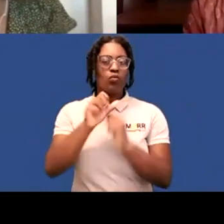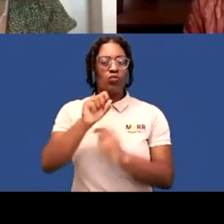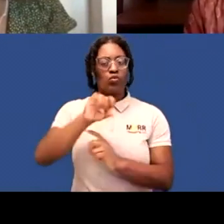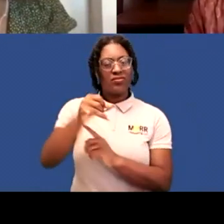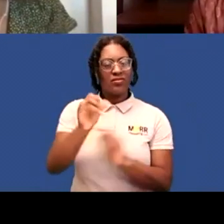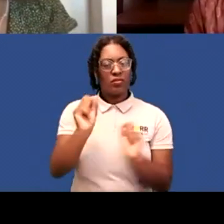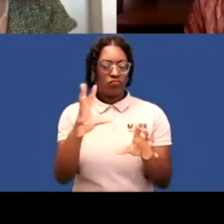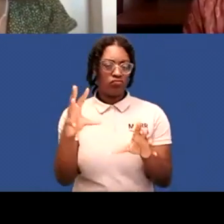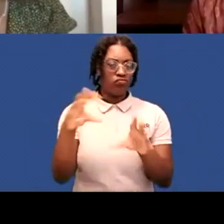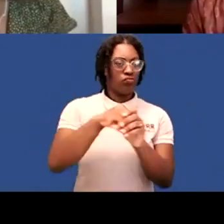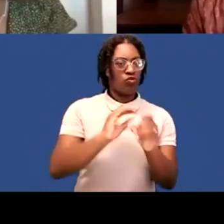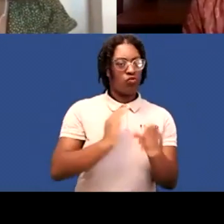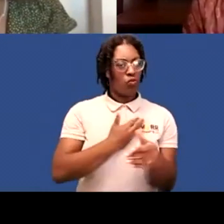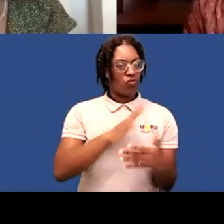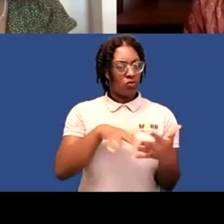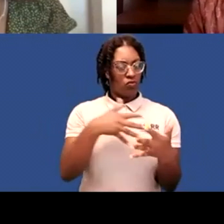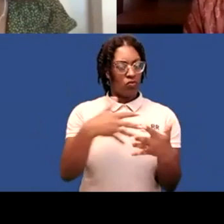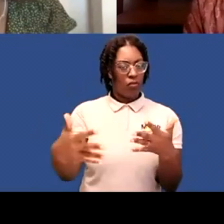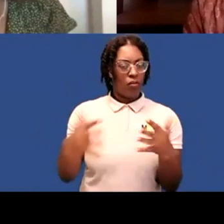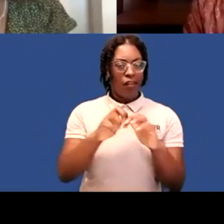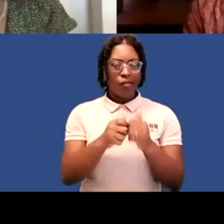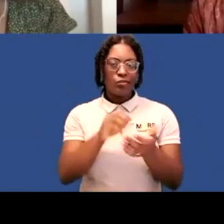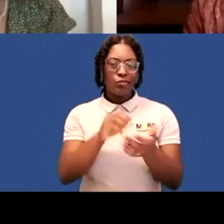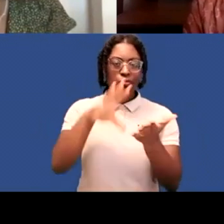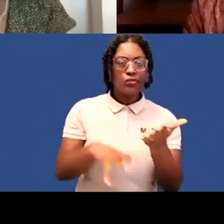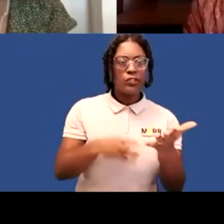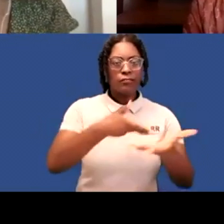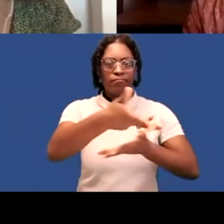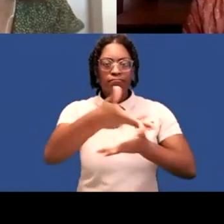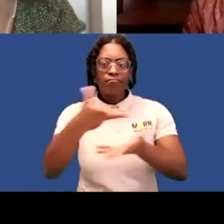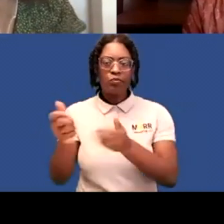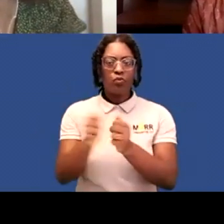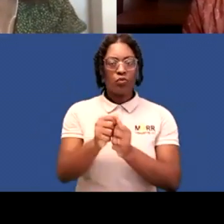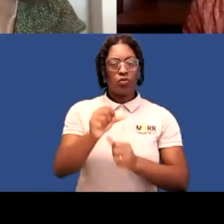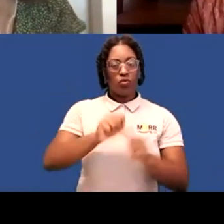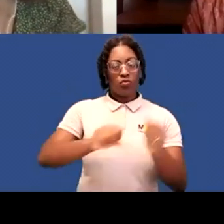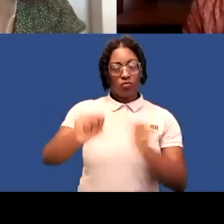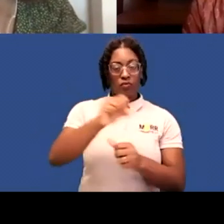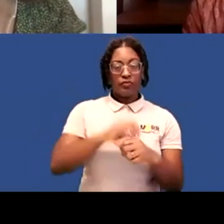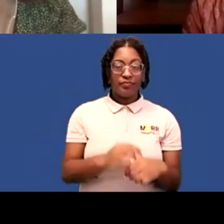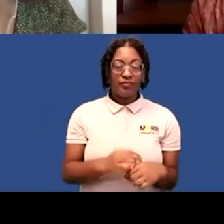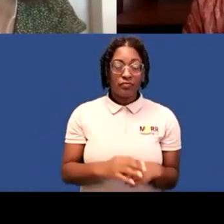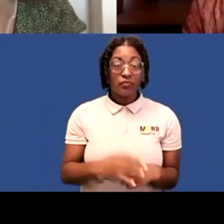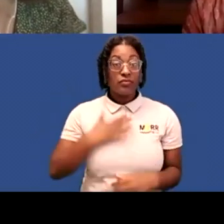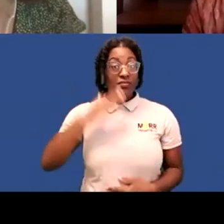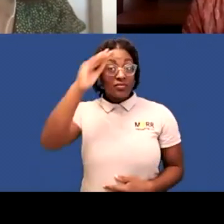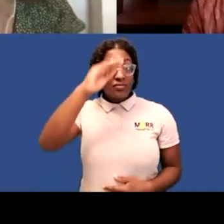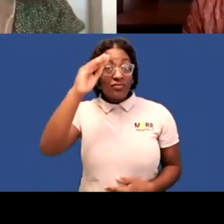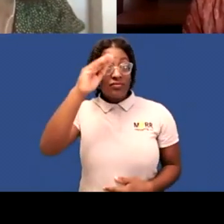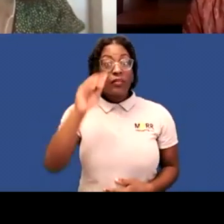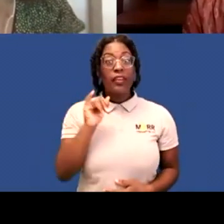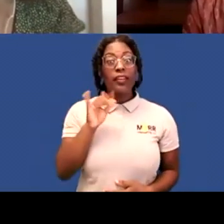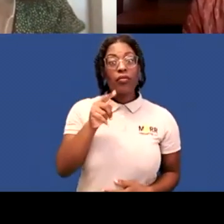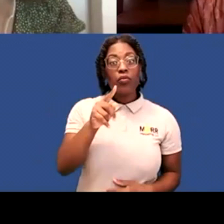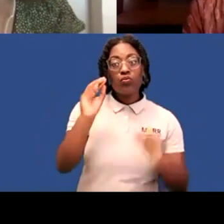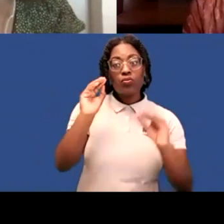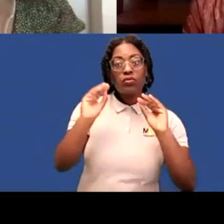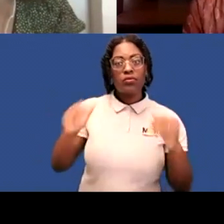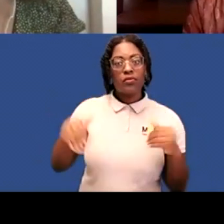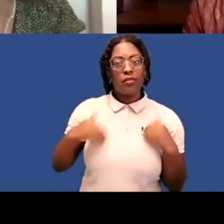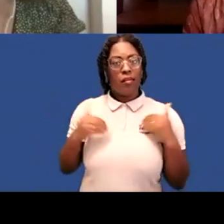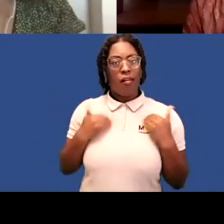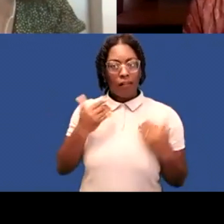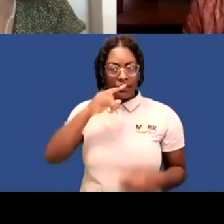together. I think that if you're teaching younger kids, this is the perfect time to be subversive